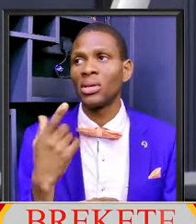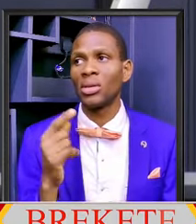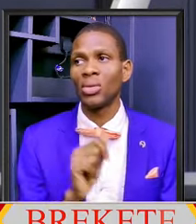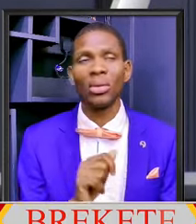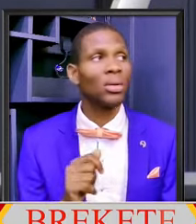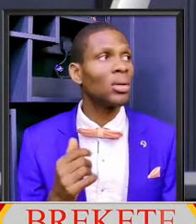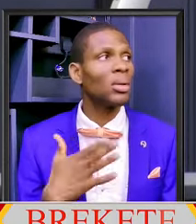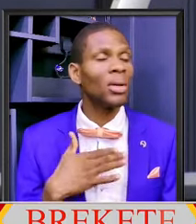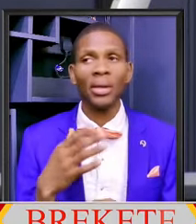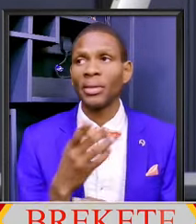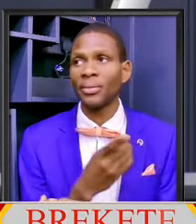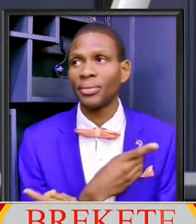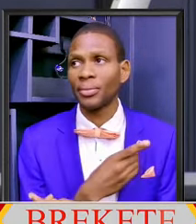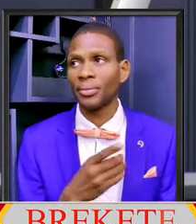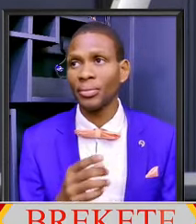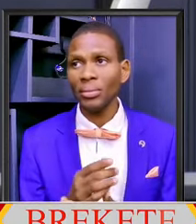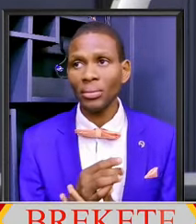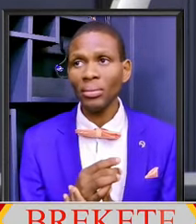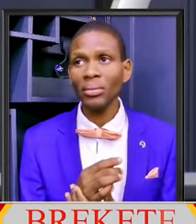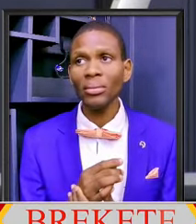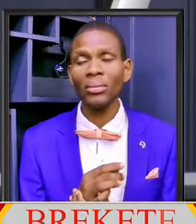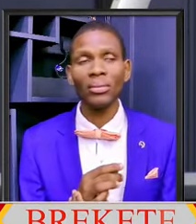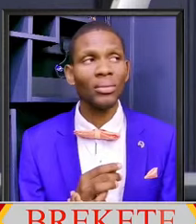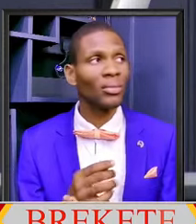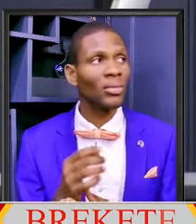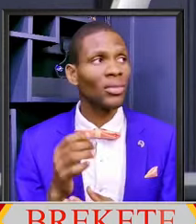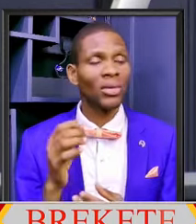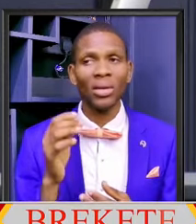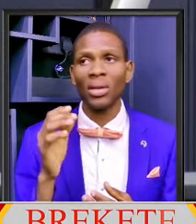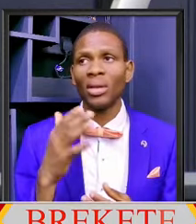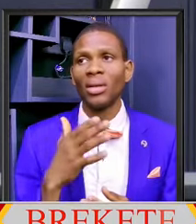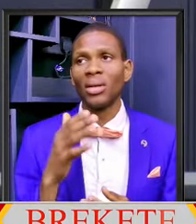Yes, my dear. Yes, sir.